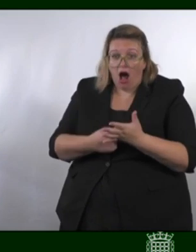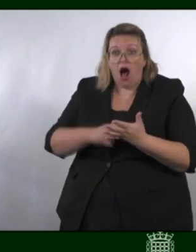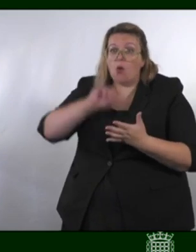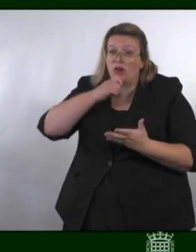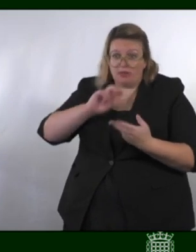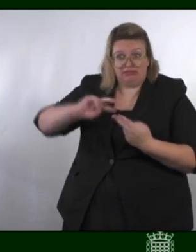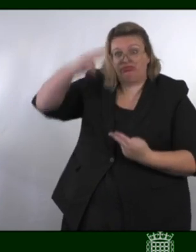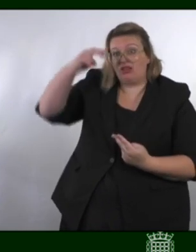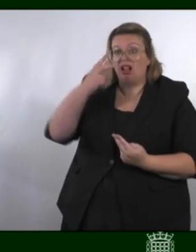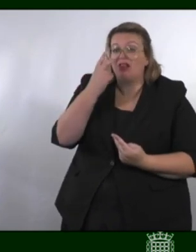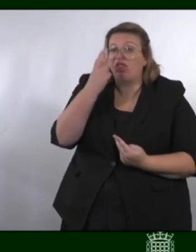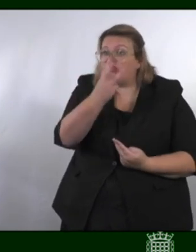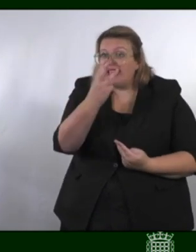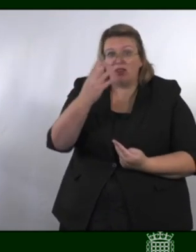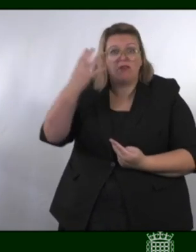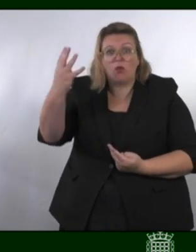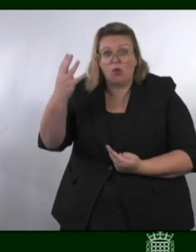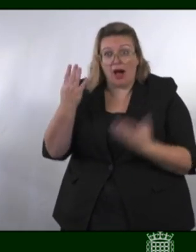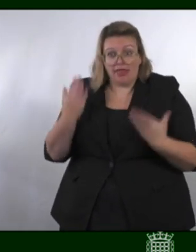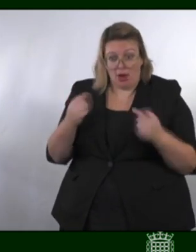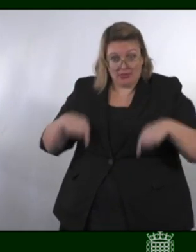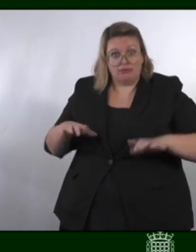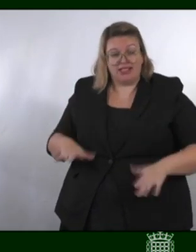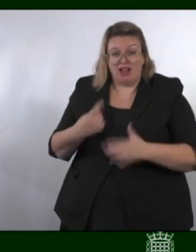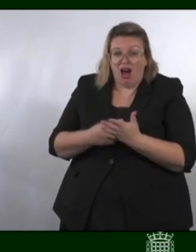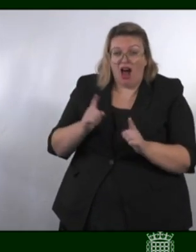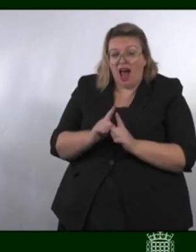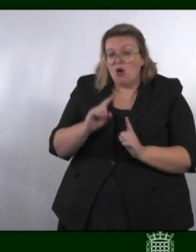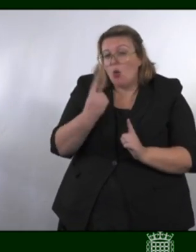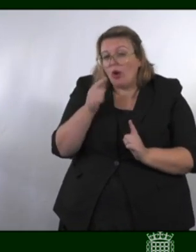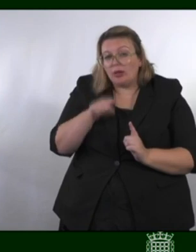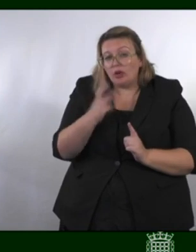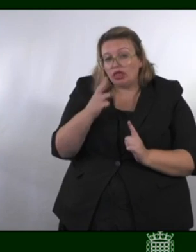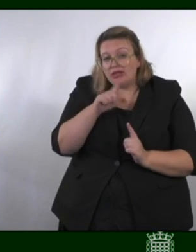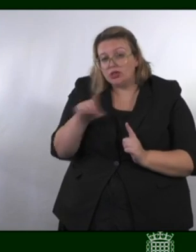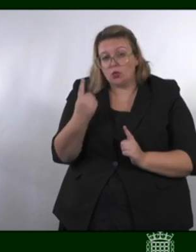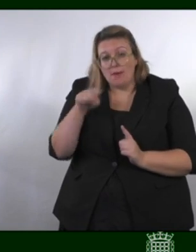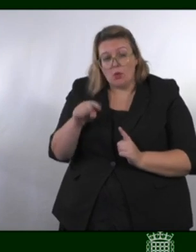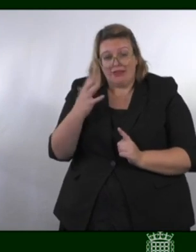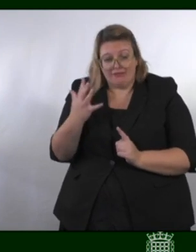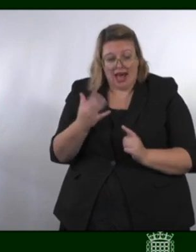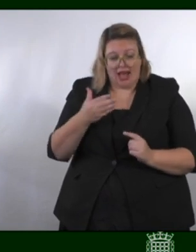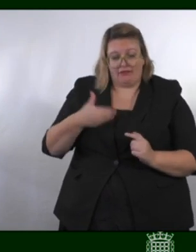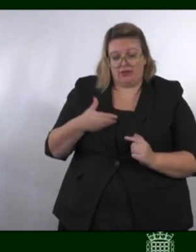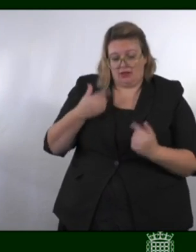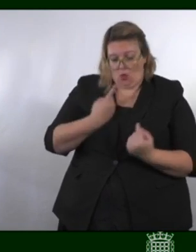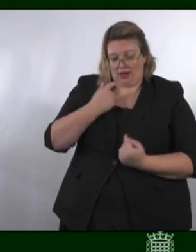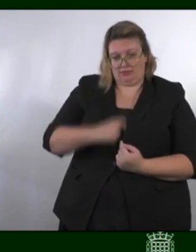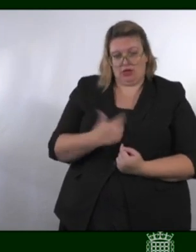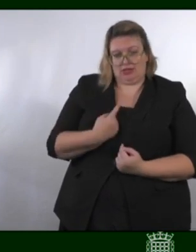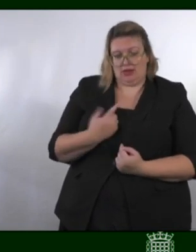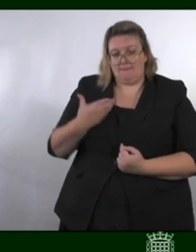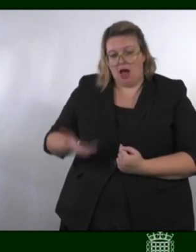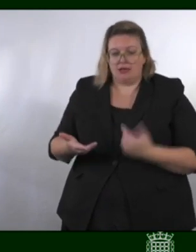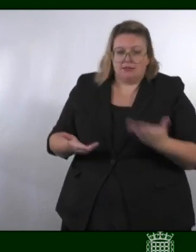between 1.2 and 1.5. It won't take much, Mr. Speaker. It won't take much, the compliance in those areas that are hit at the moment, to get